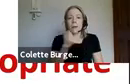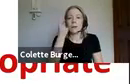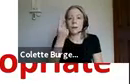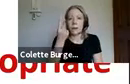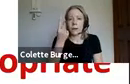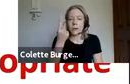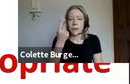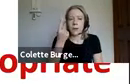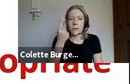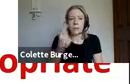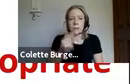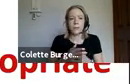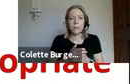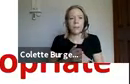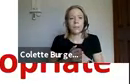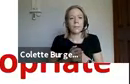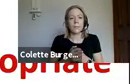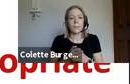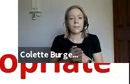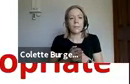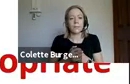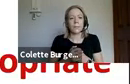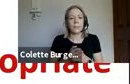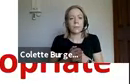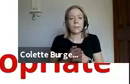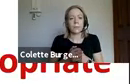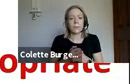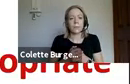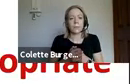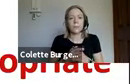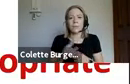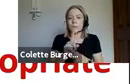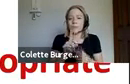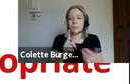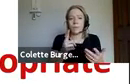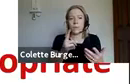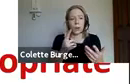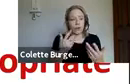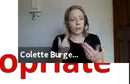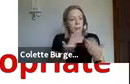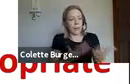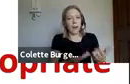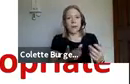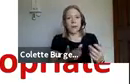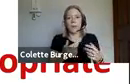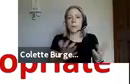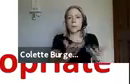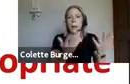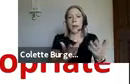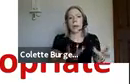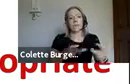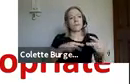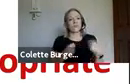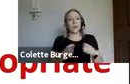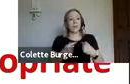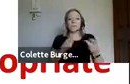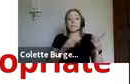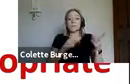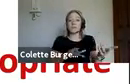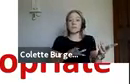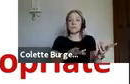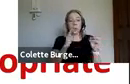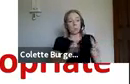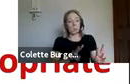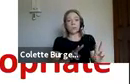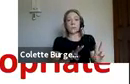childhood development and education is that it's just about leaving children to play and sitting back. On the contrary,